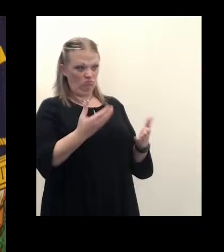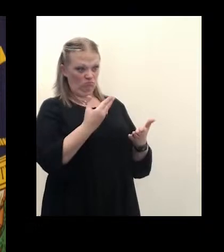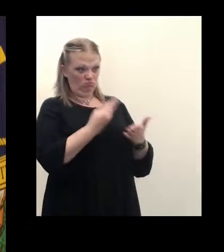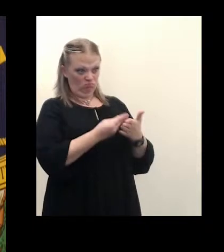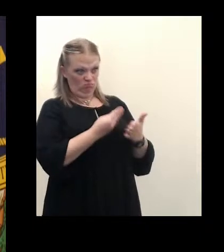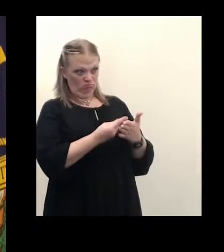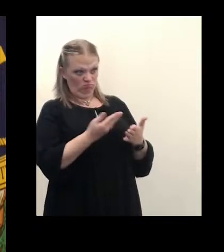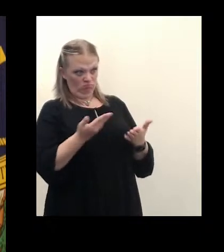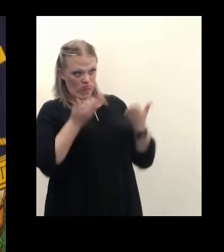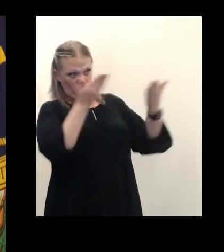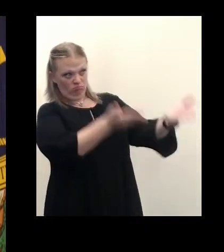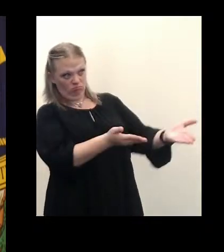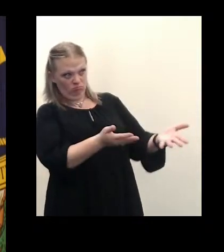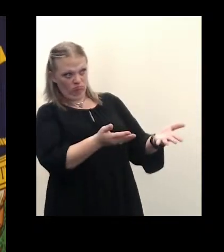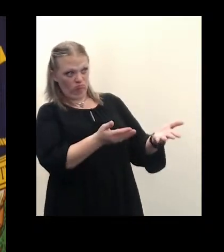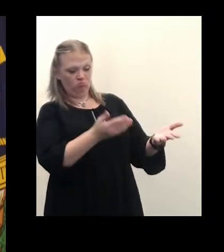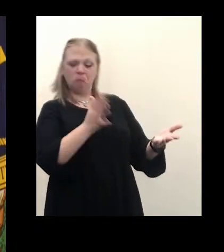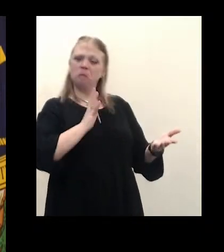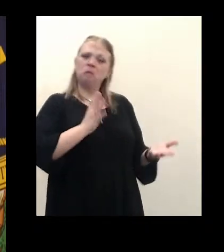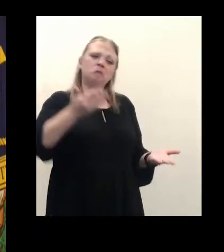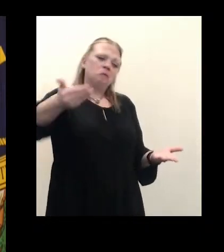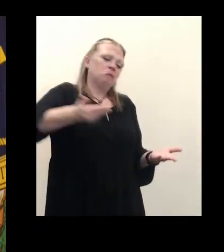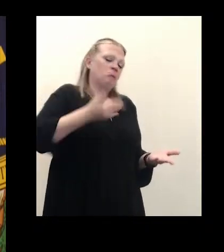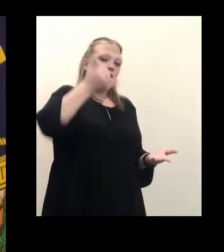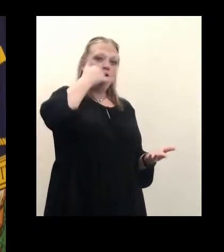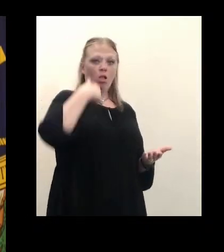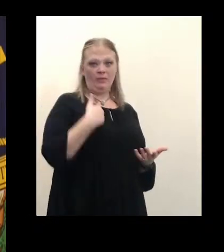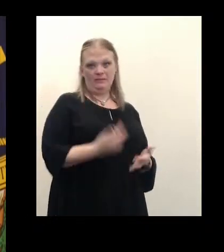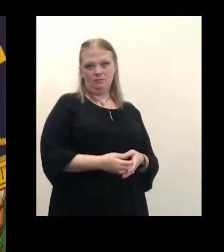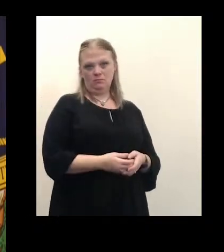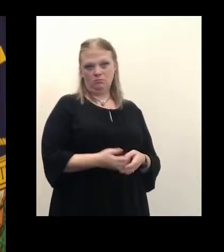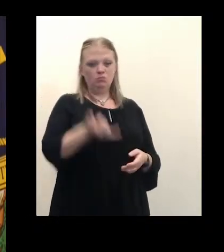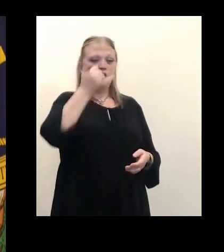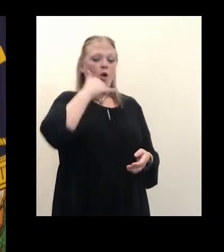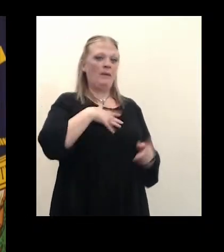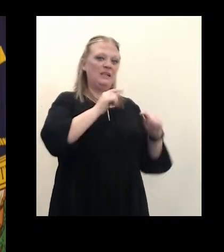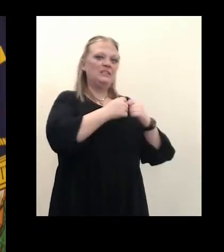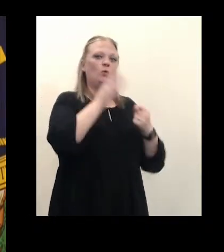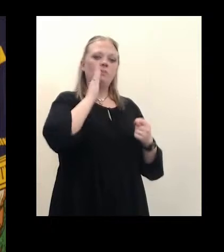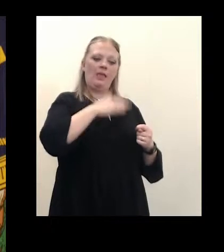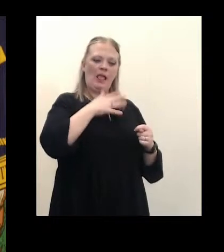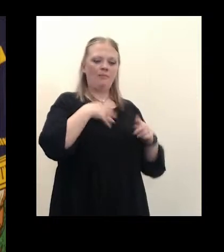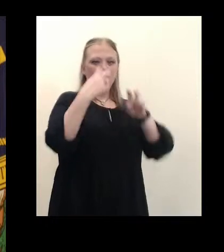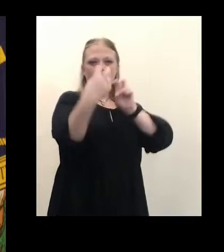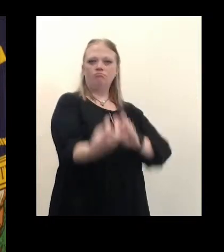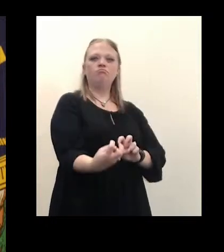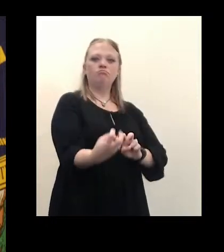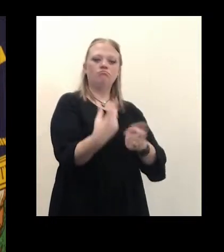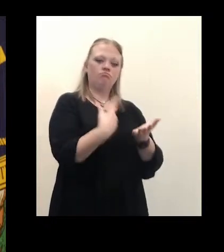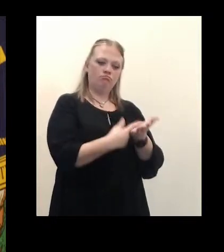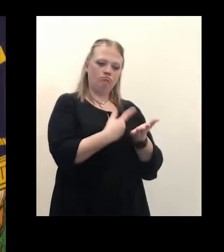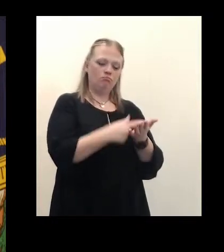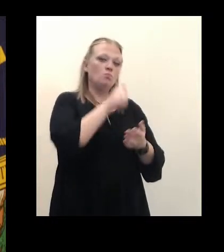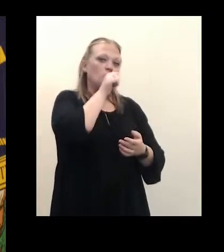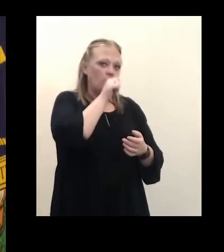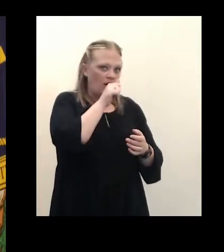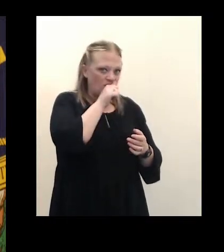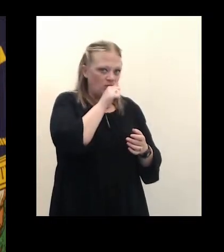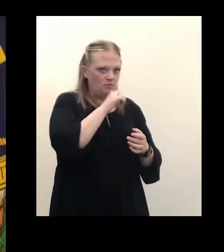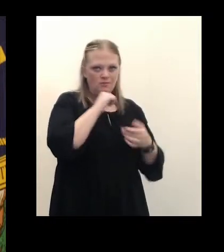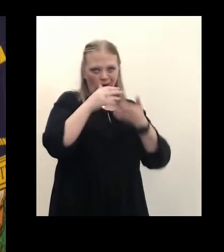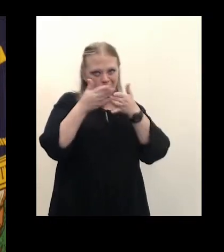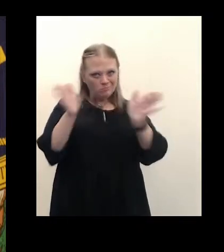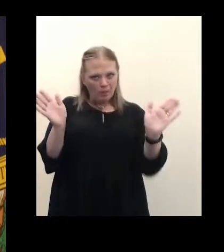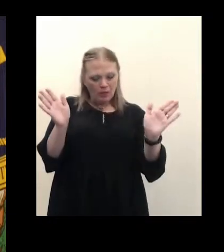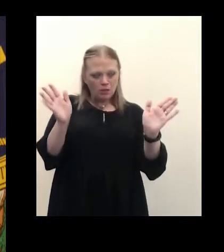my guest. They can call me and call my team, and we'll be glad to sit down with them in a private setting, not publicly, and